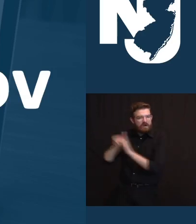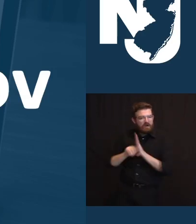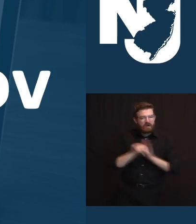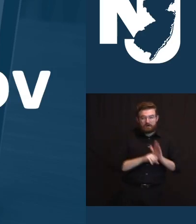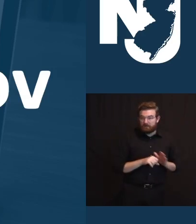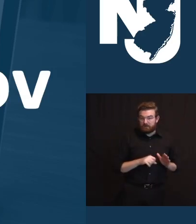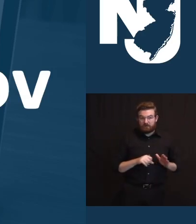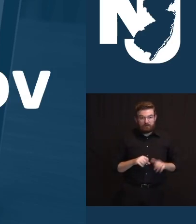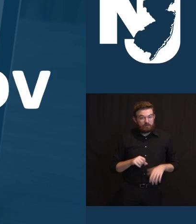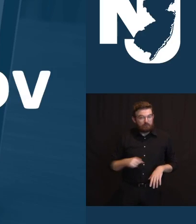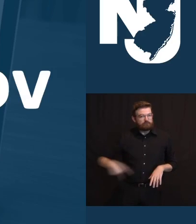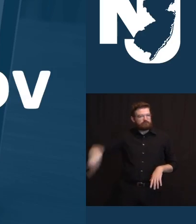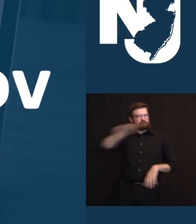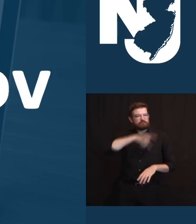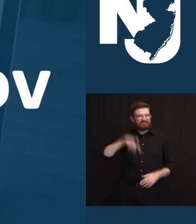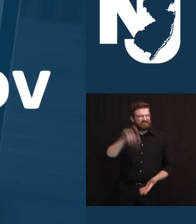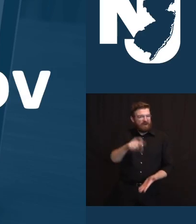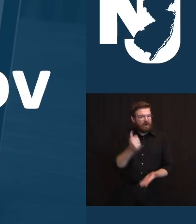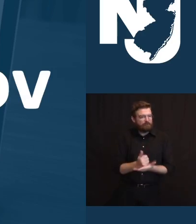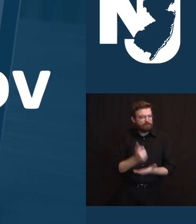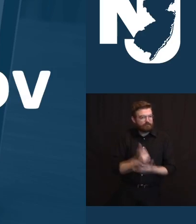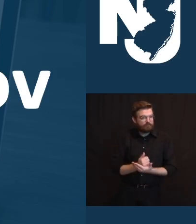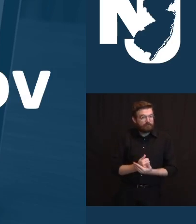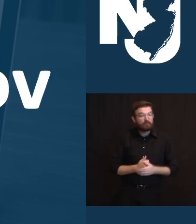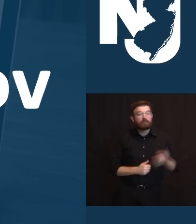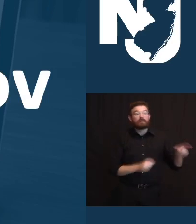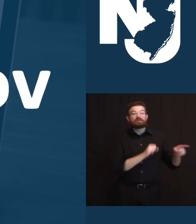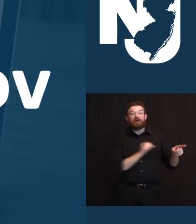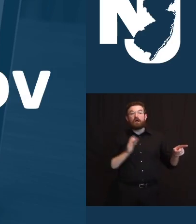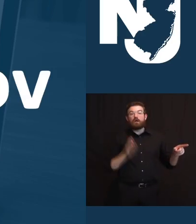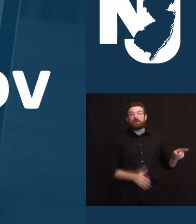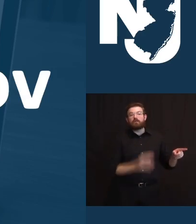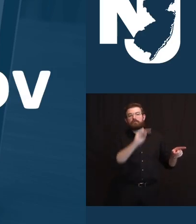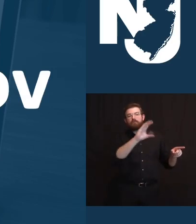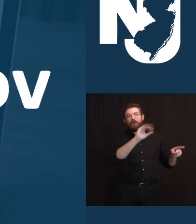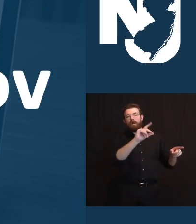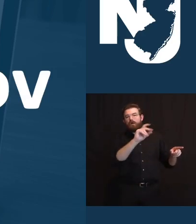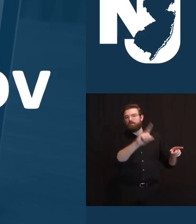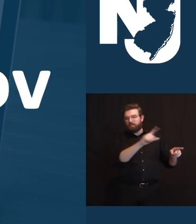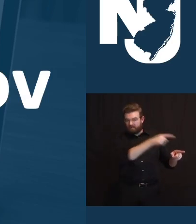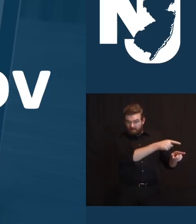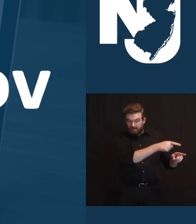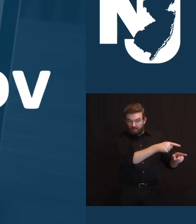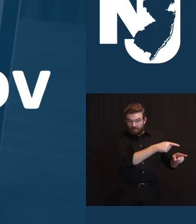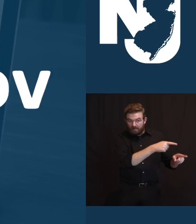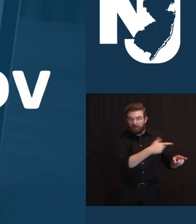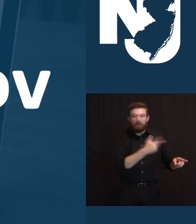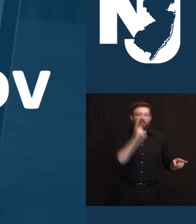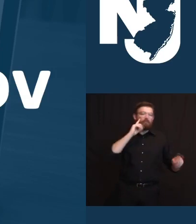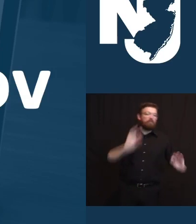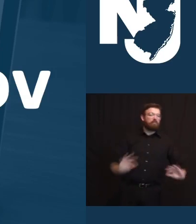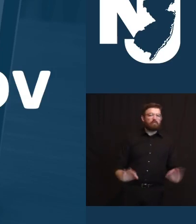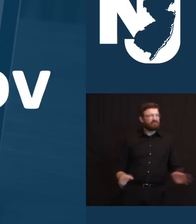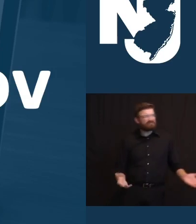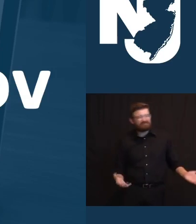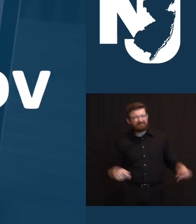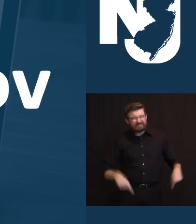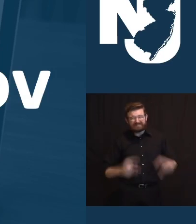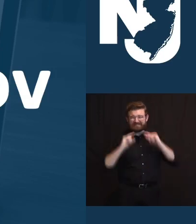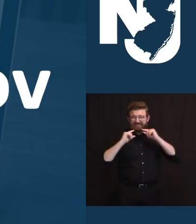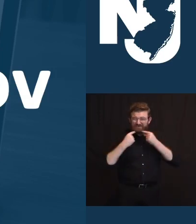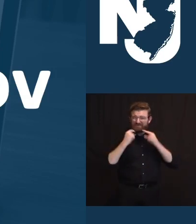McConnell shared our sense of the gravity of the situation. And before I leave this, don't fall for the myths, folks. If